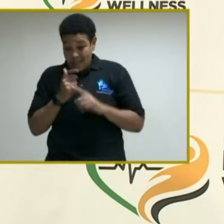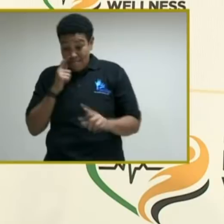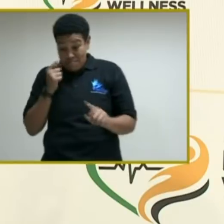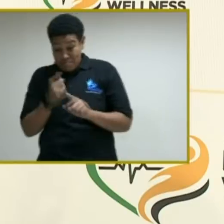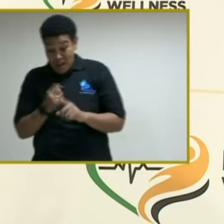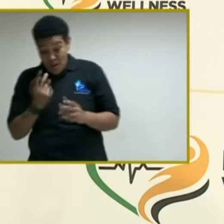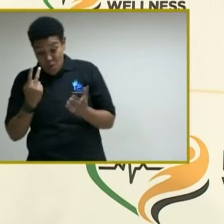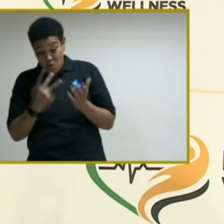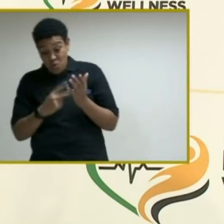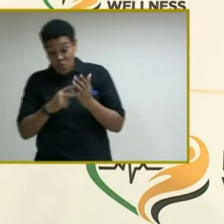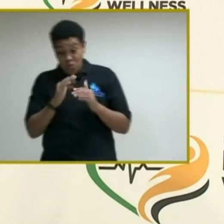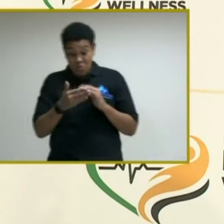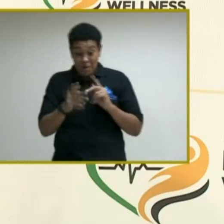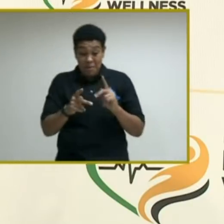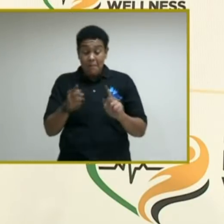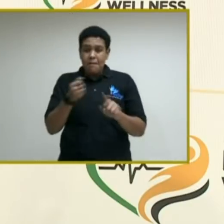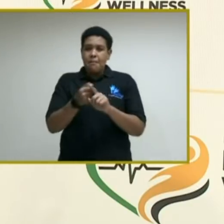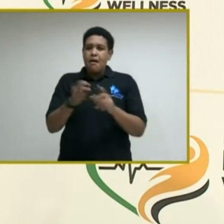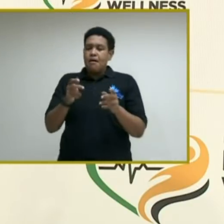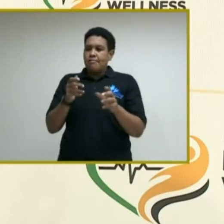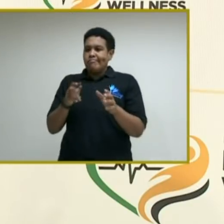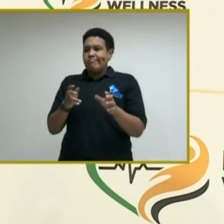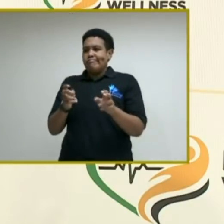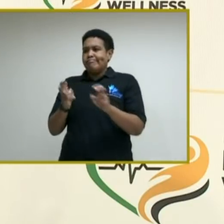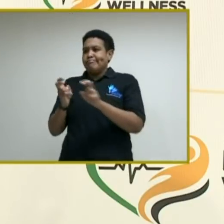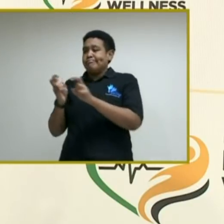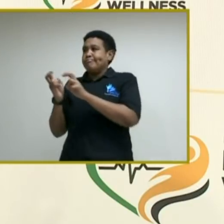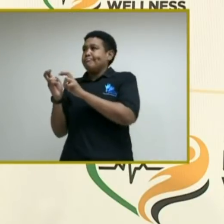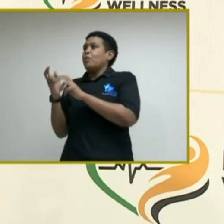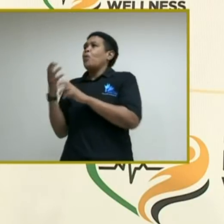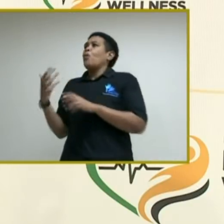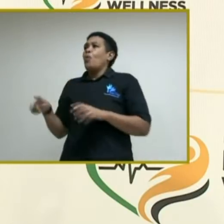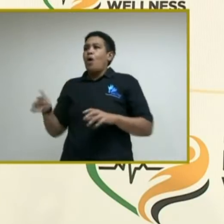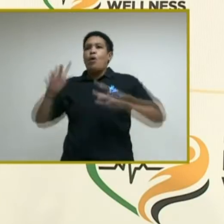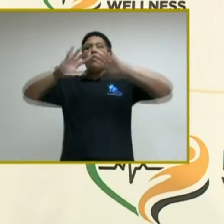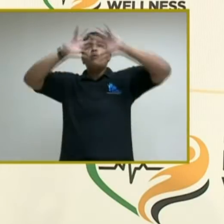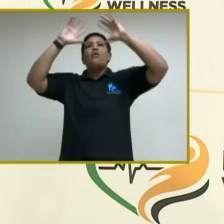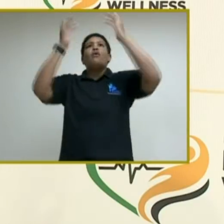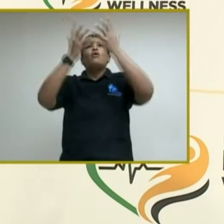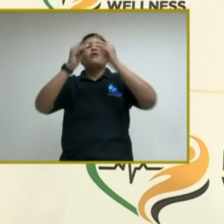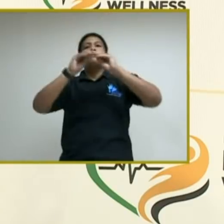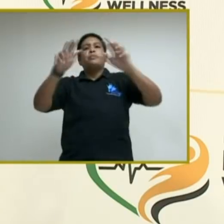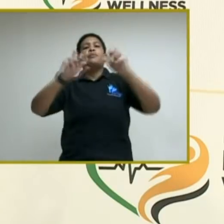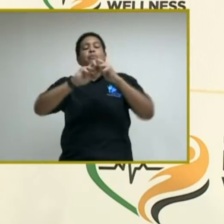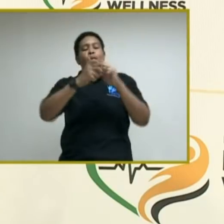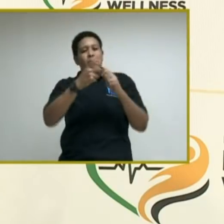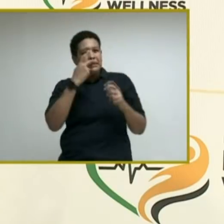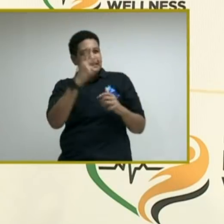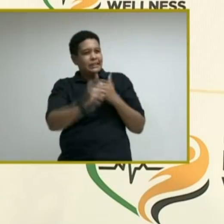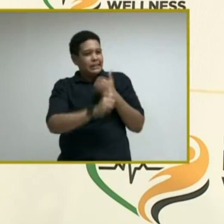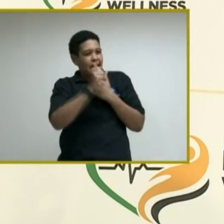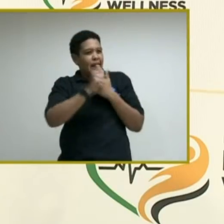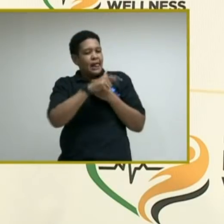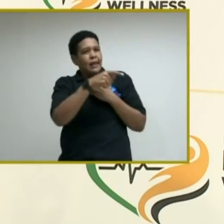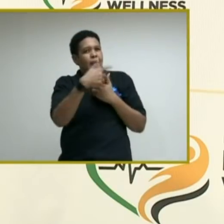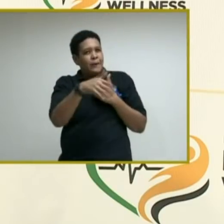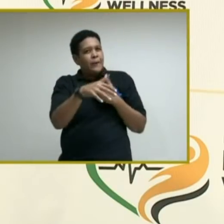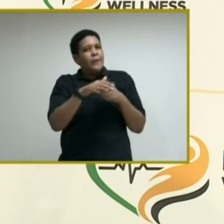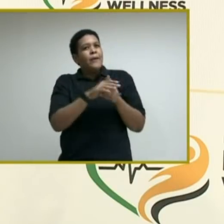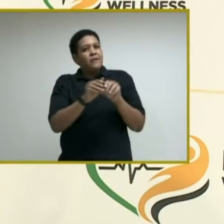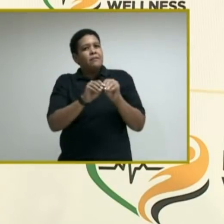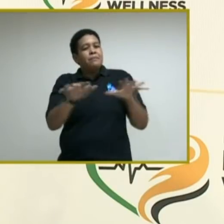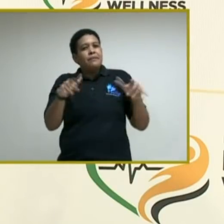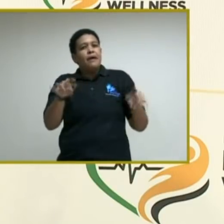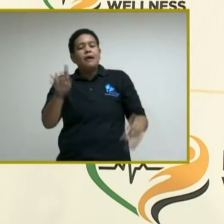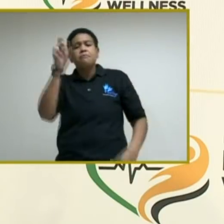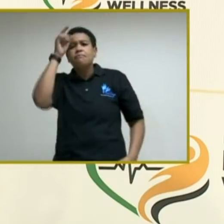Jamaicans and many more worldwide, and continues to be a threat. So today I really want to